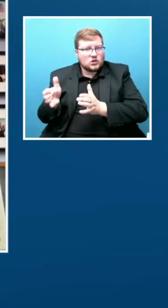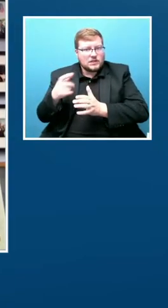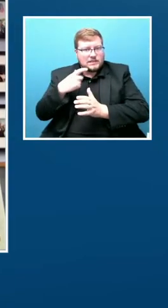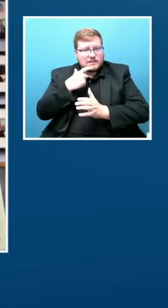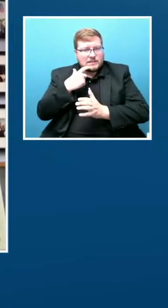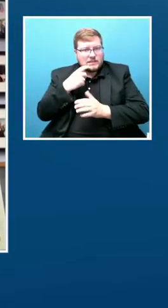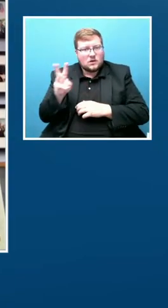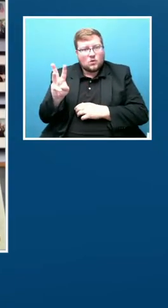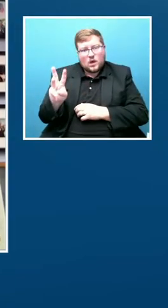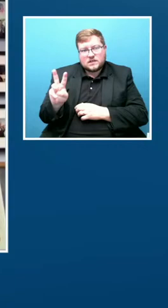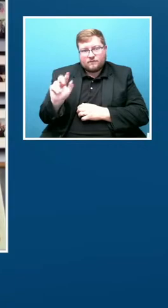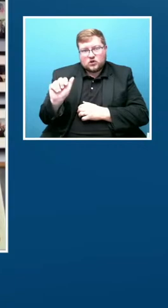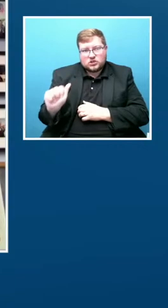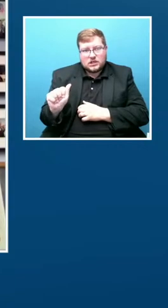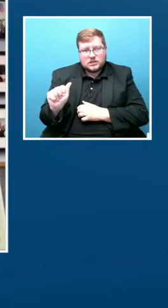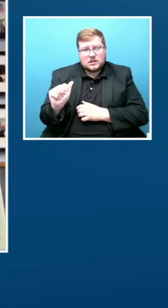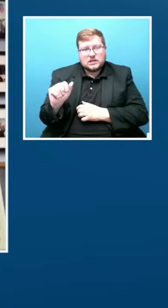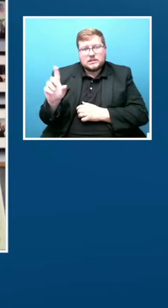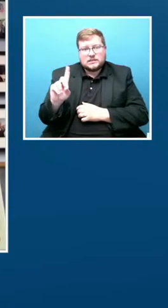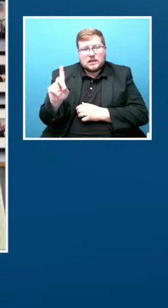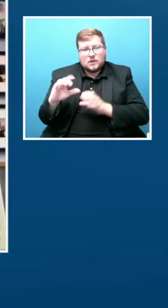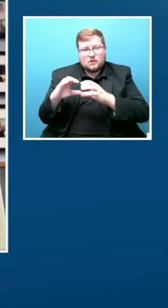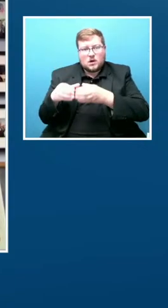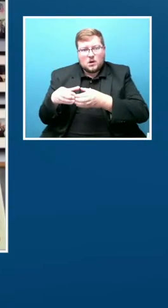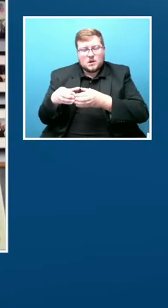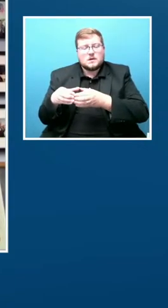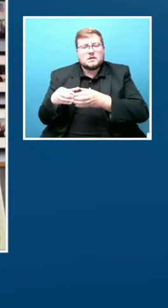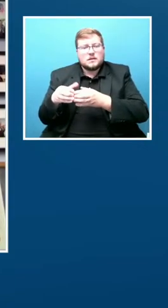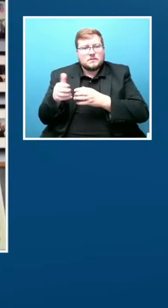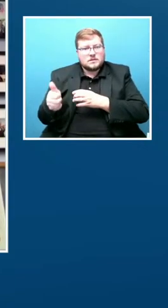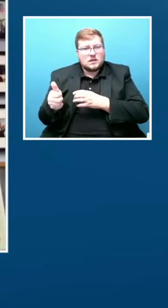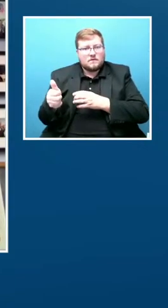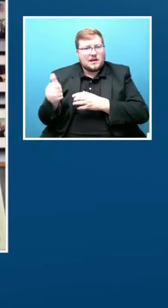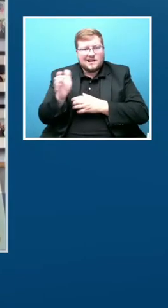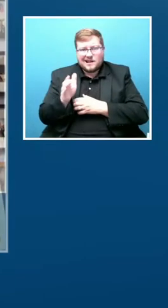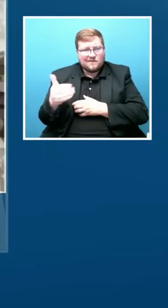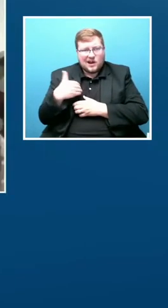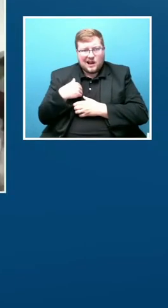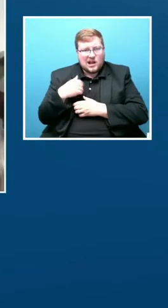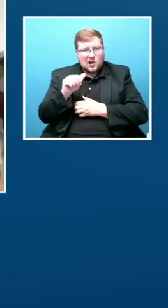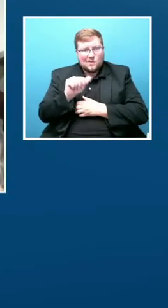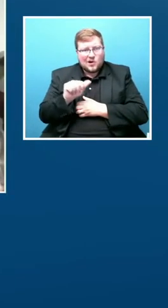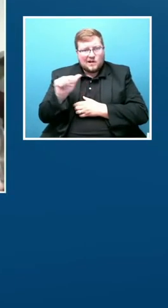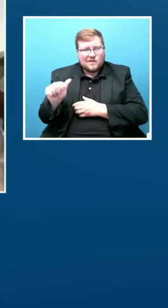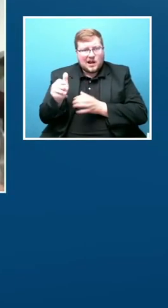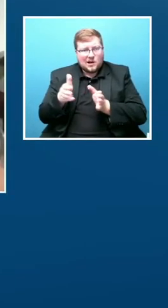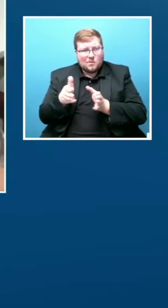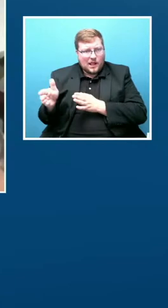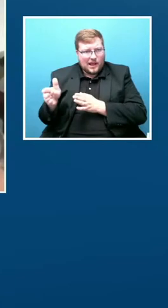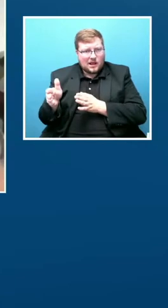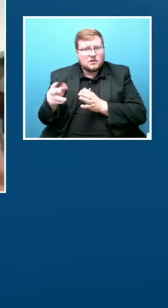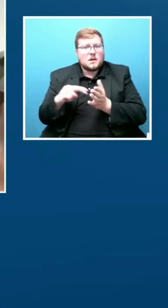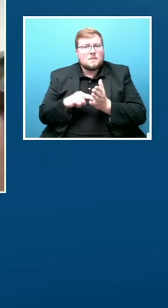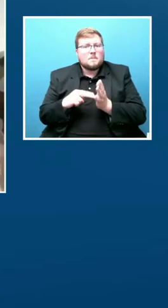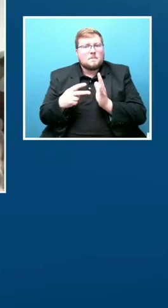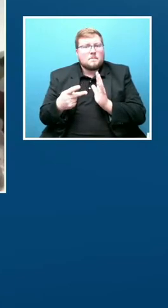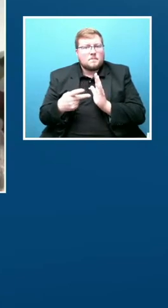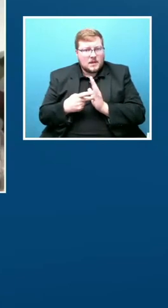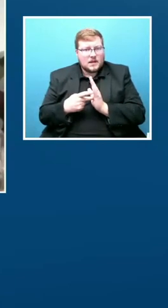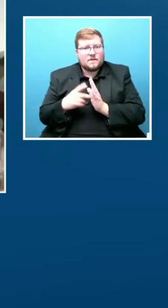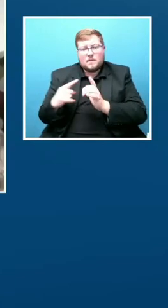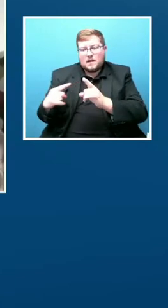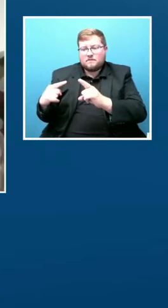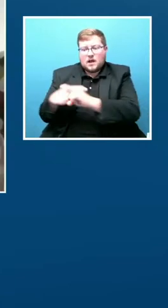Party has never had an affirmative action plan and therefore has been in violation